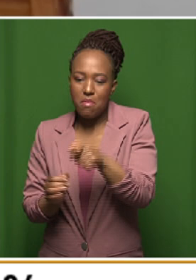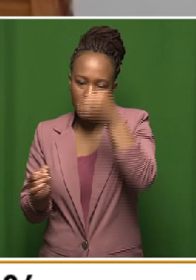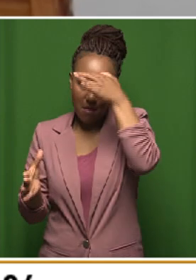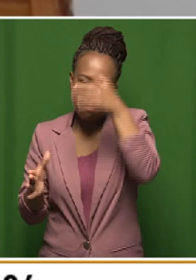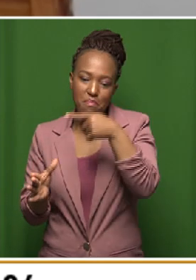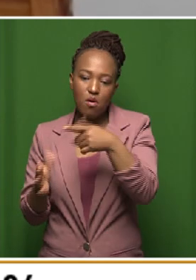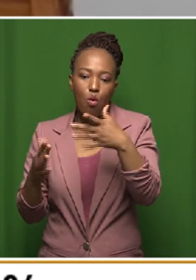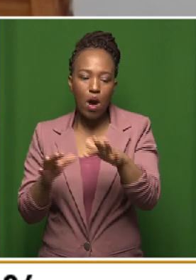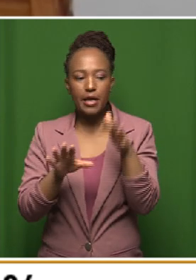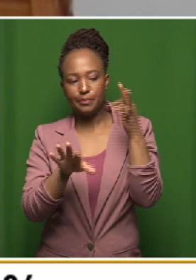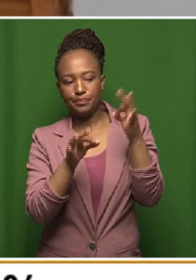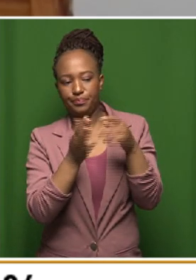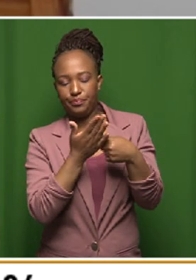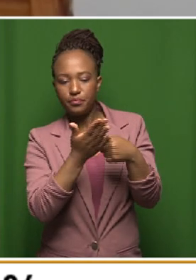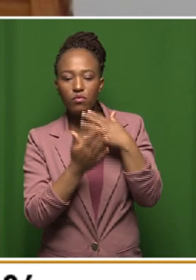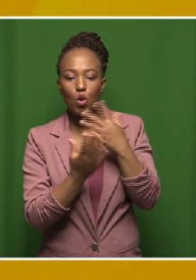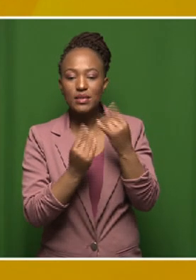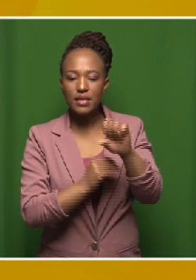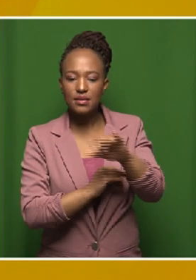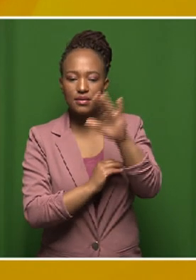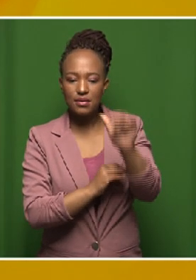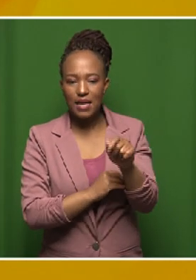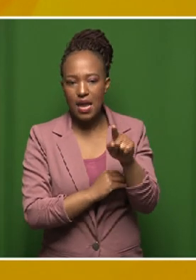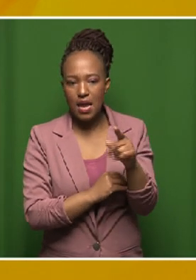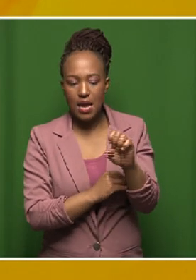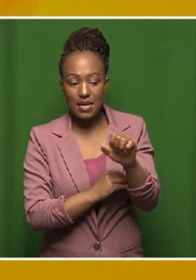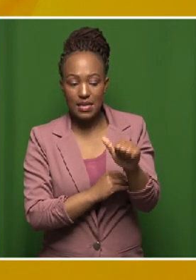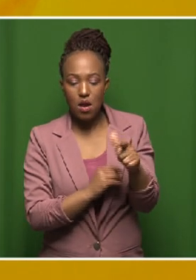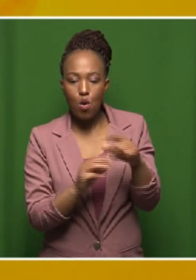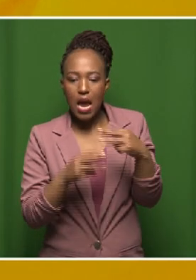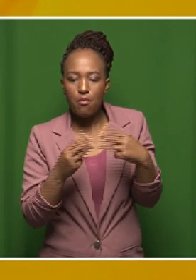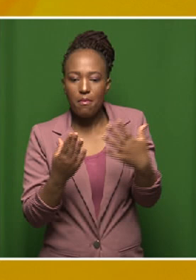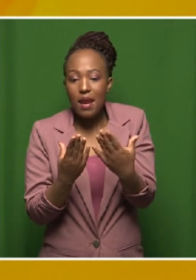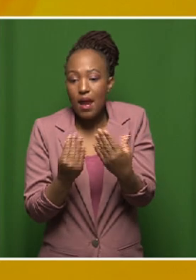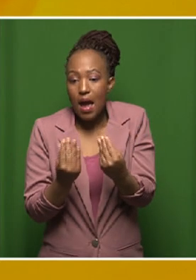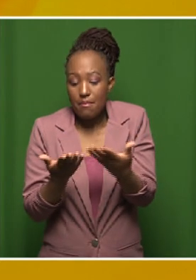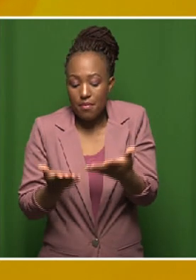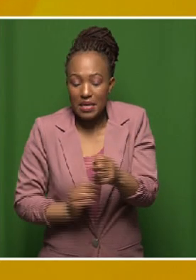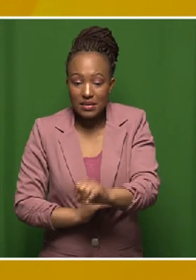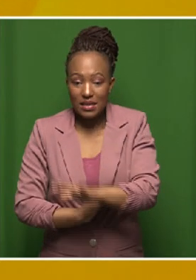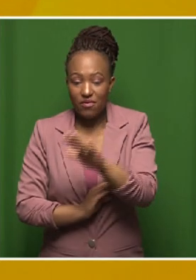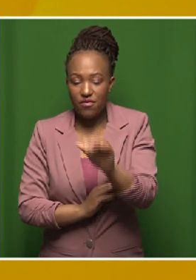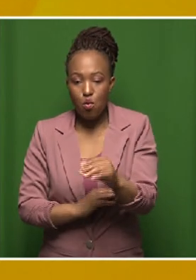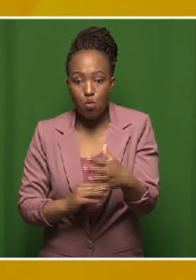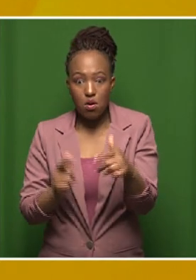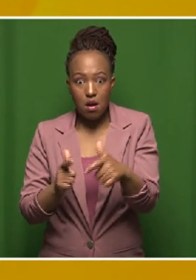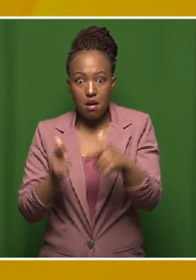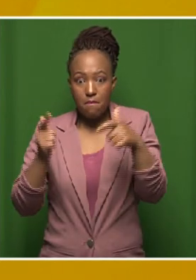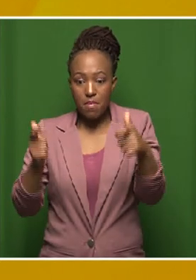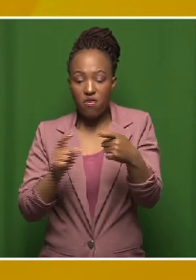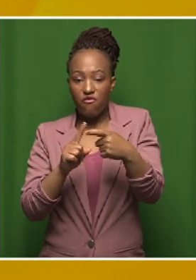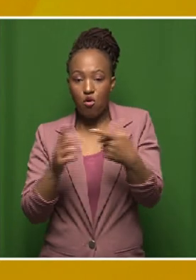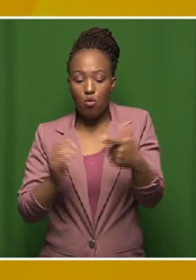released by Stats SA yesterday. That's all about the unemployment figures here in South Africa. And the big one that came